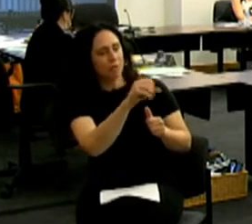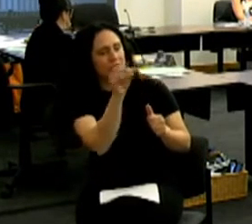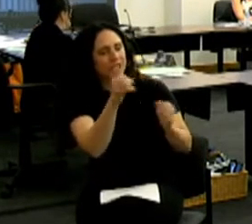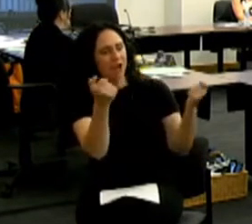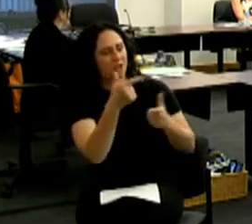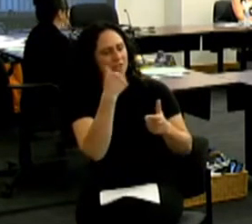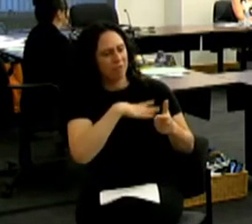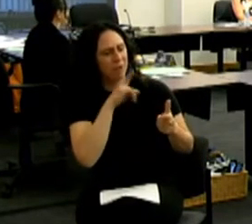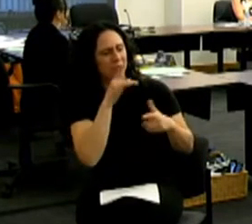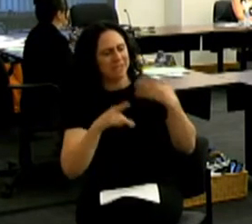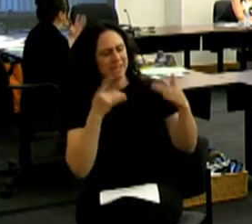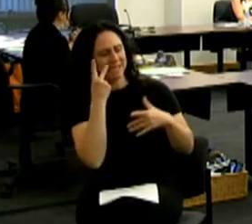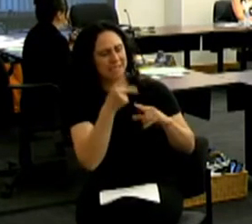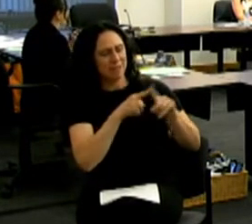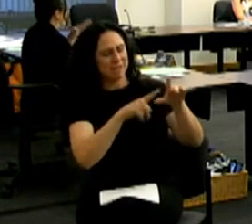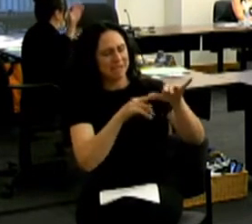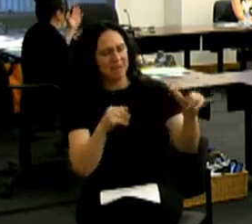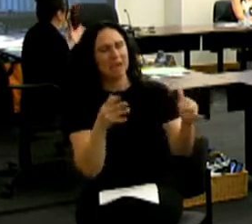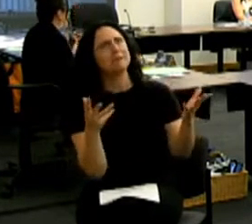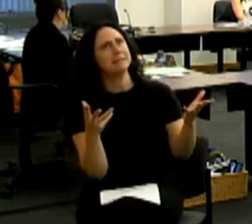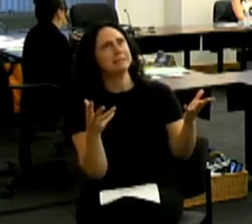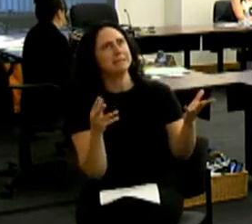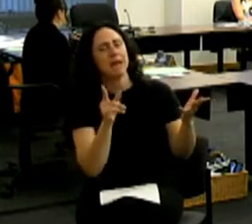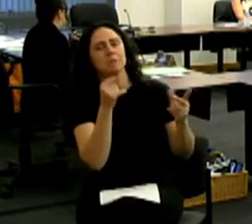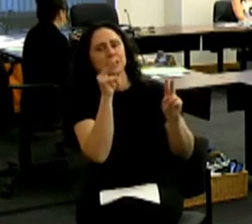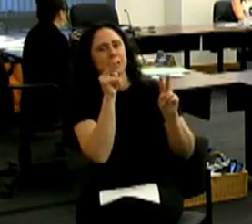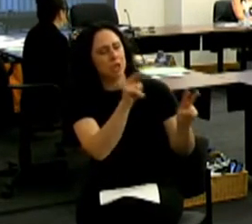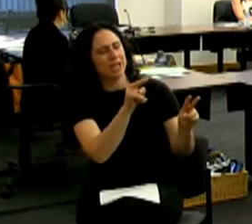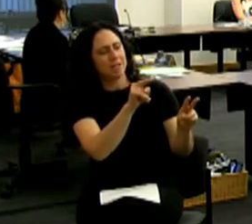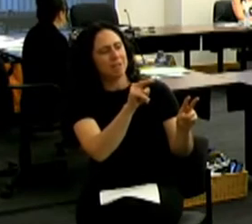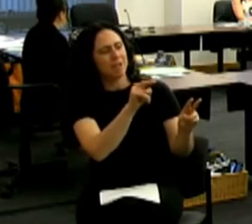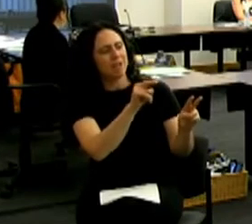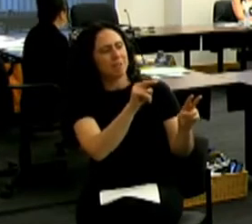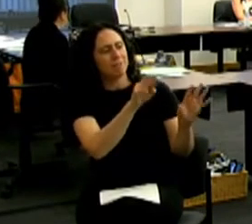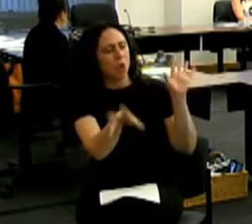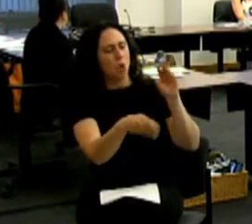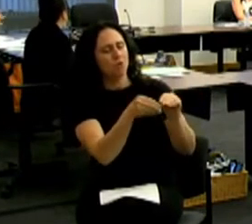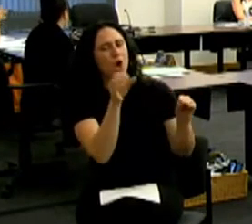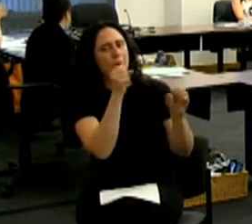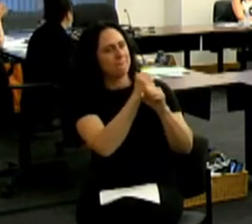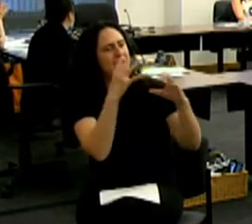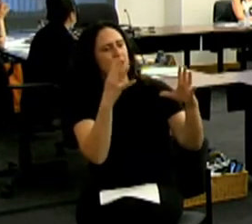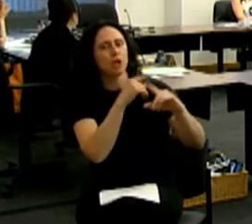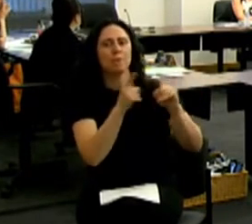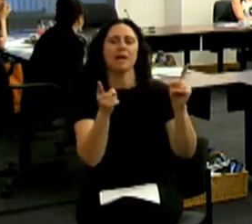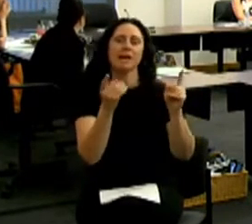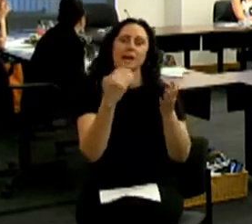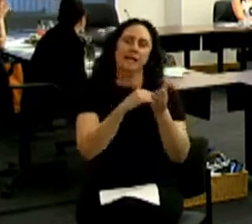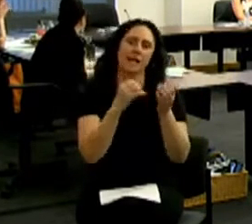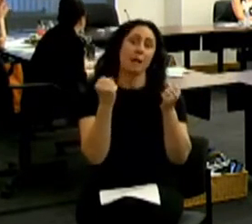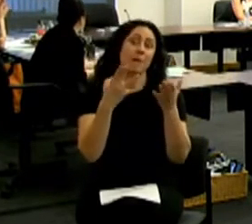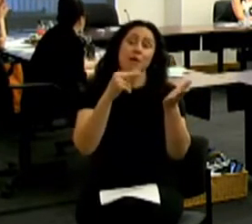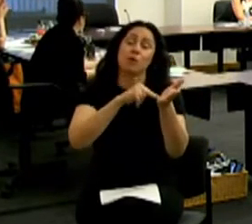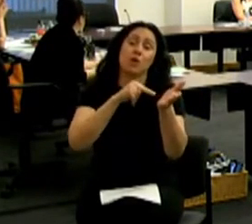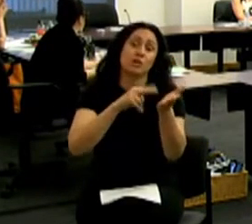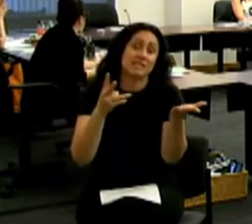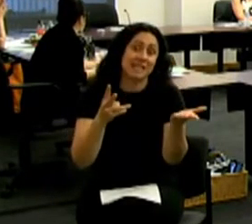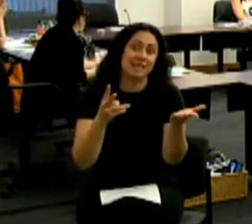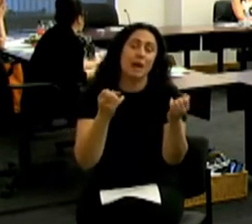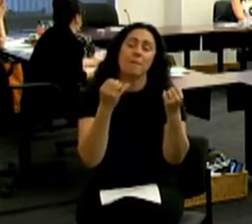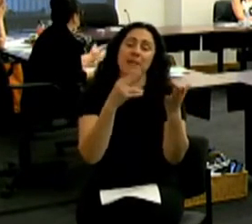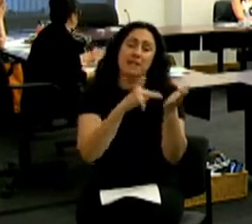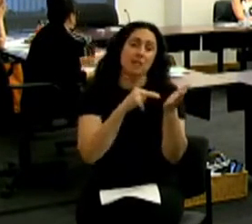was really excited to see. But at the same time, you know, I'm just looking at the overall picture, like were there, but then again, many were nursing. There were quite